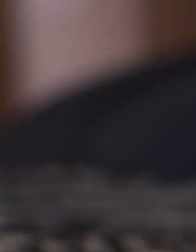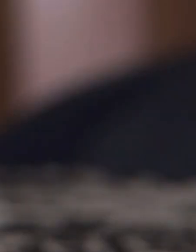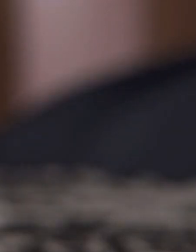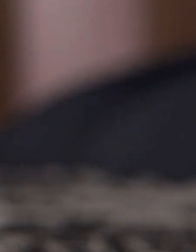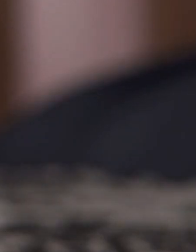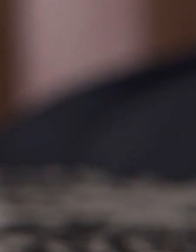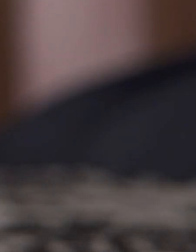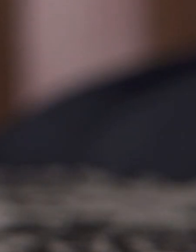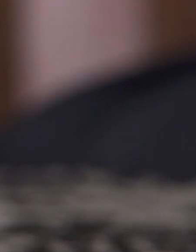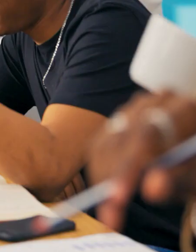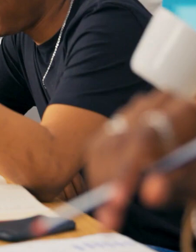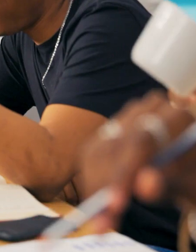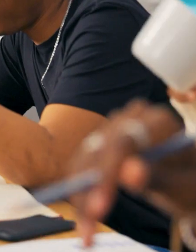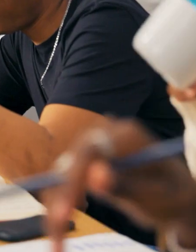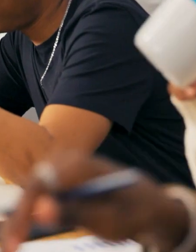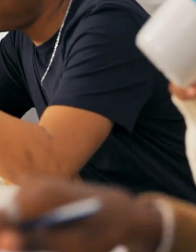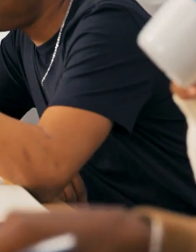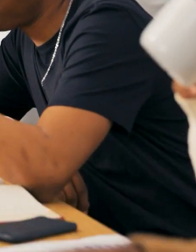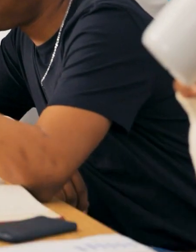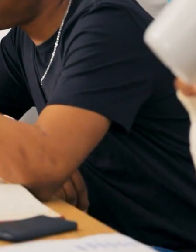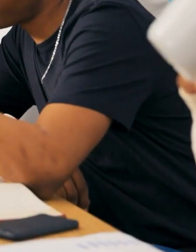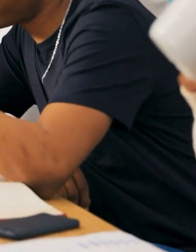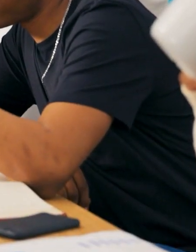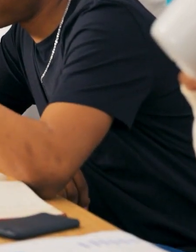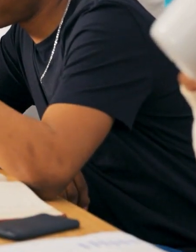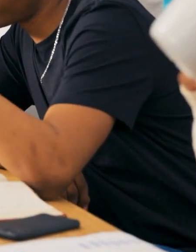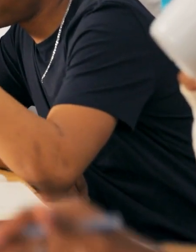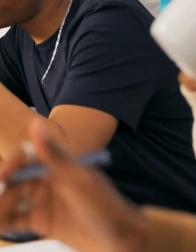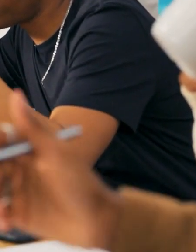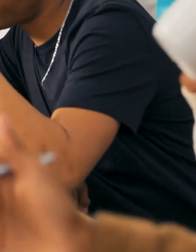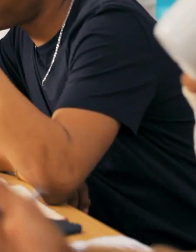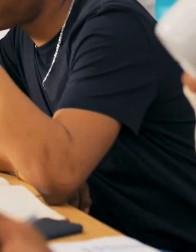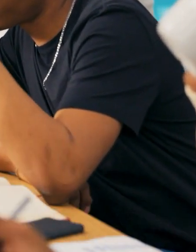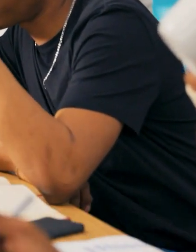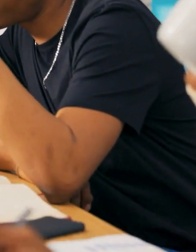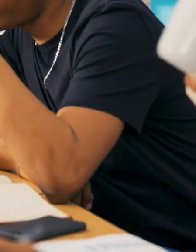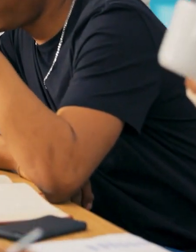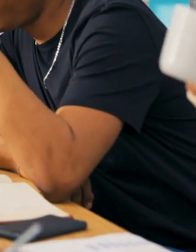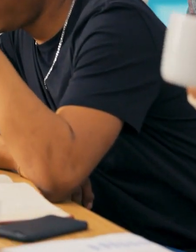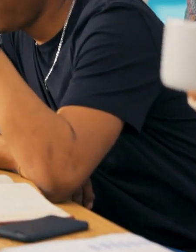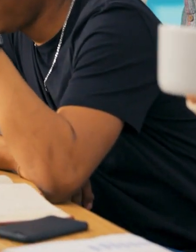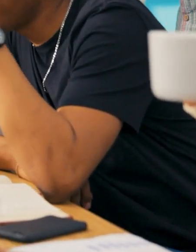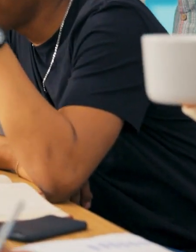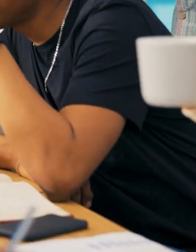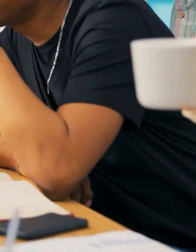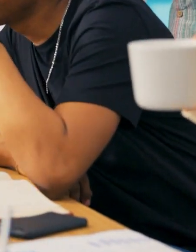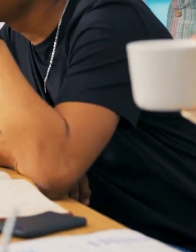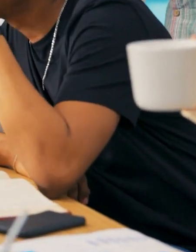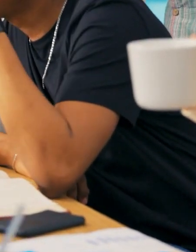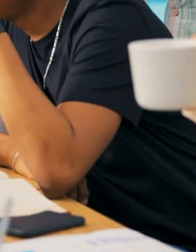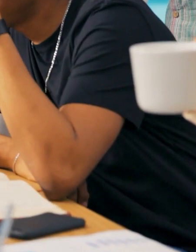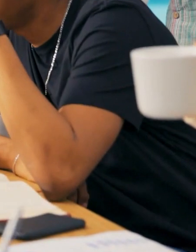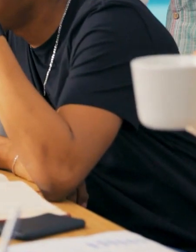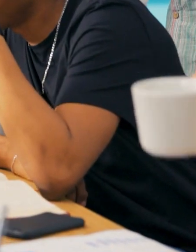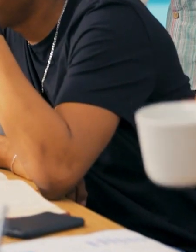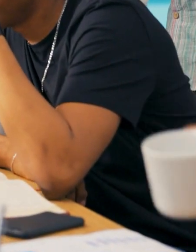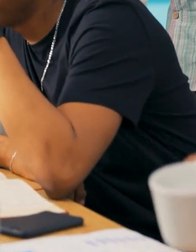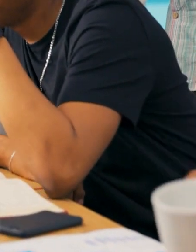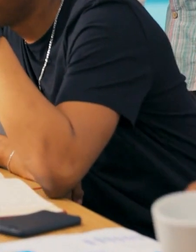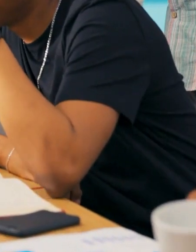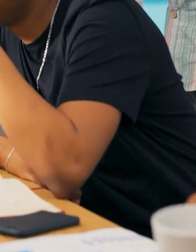of 1997. The virtual dialogue drew experts from various sectors, which included